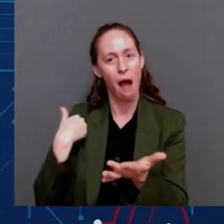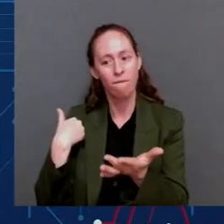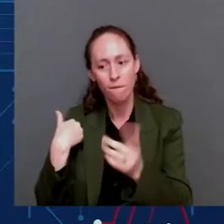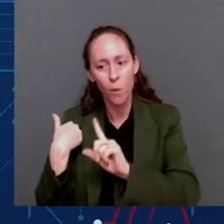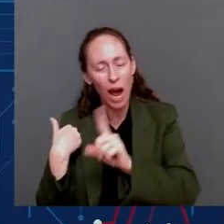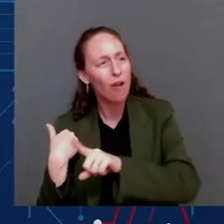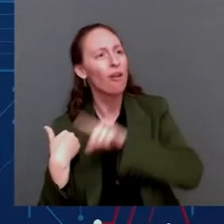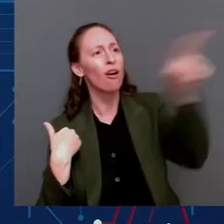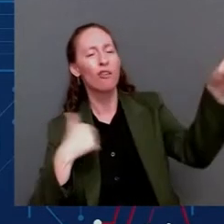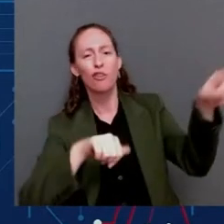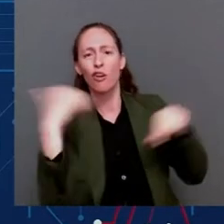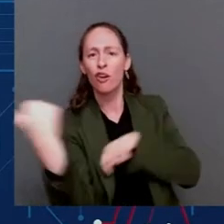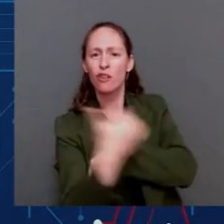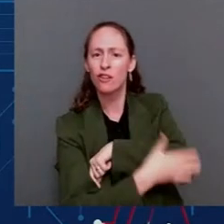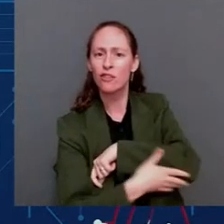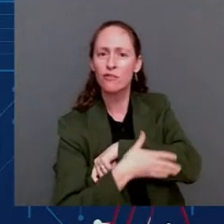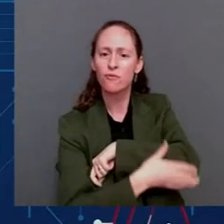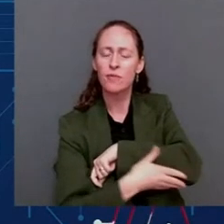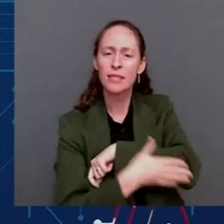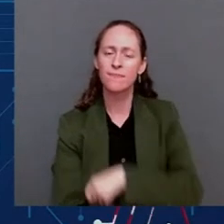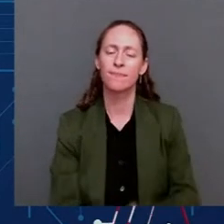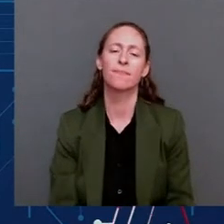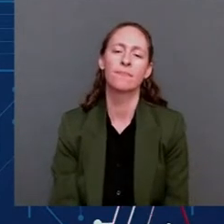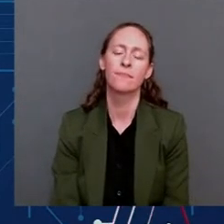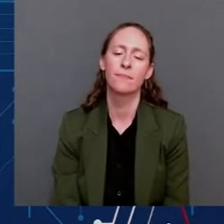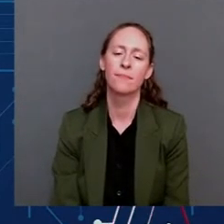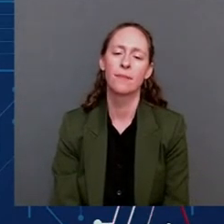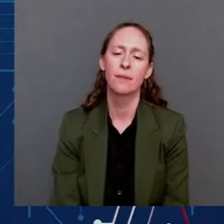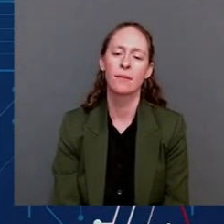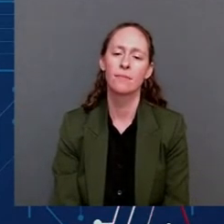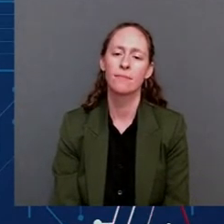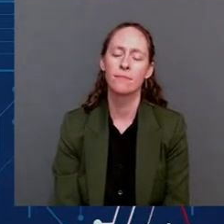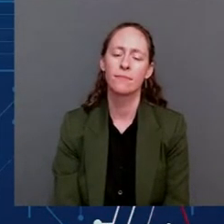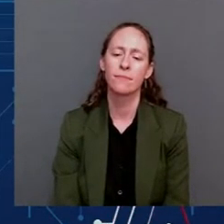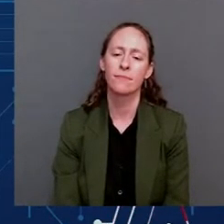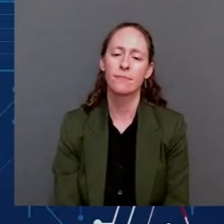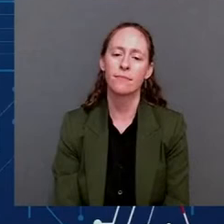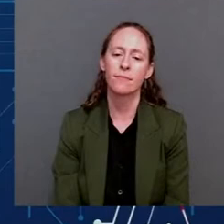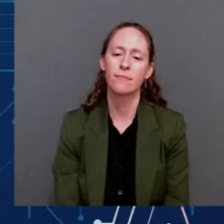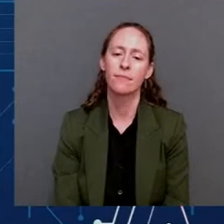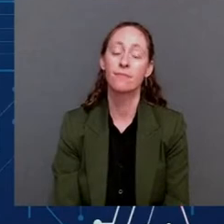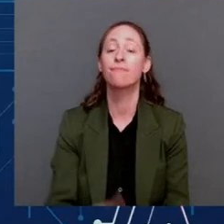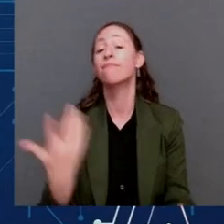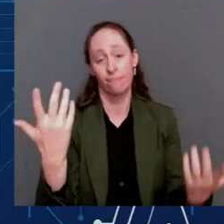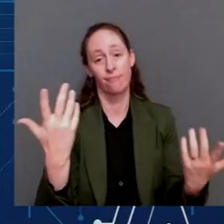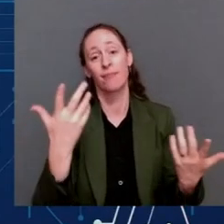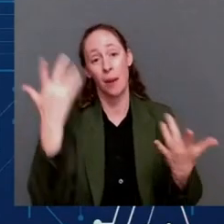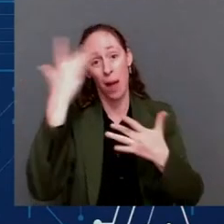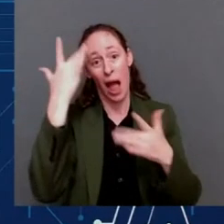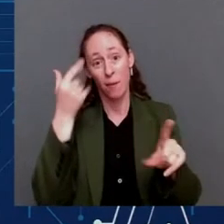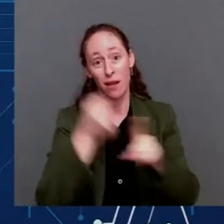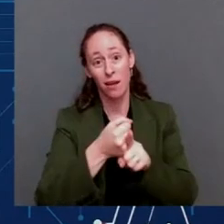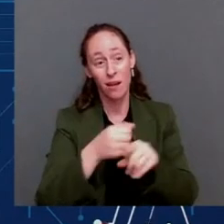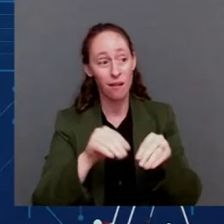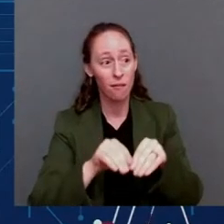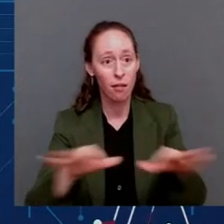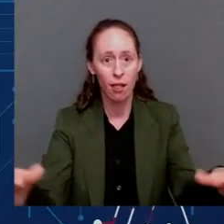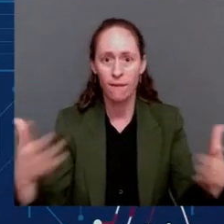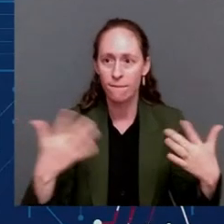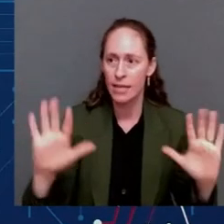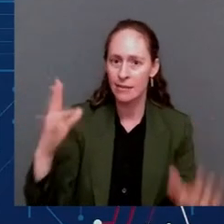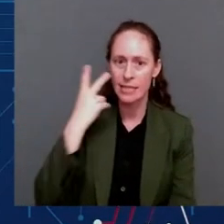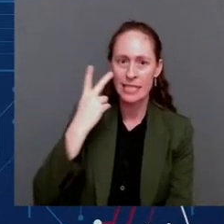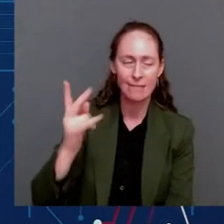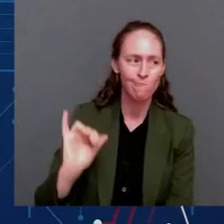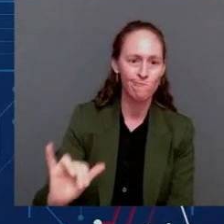we're going to face a very precarious problem because of these supply chains. And certainly we saw that in the pandemic, shortages of masks and swabs and all sorts